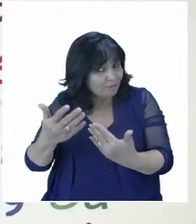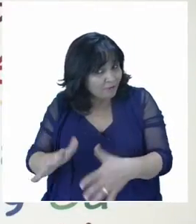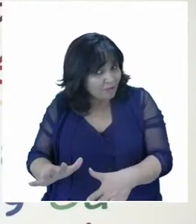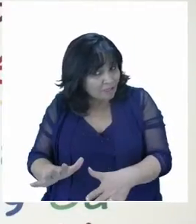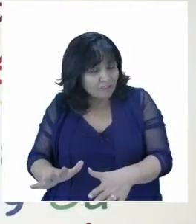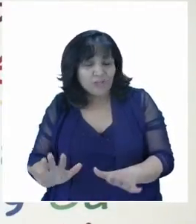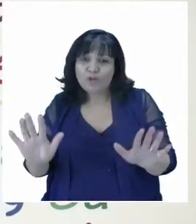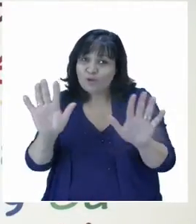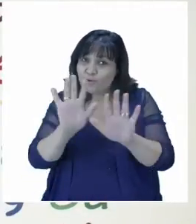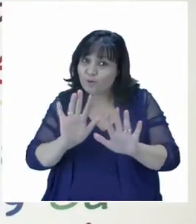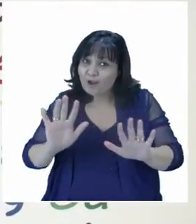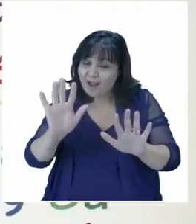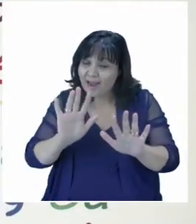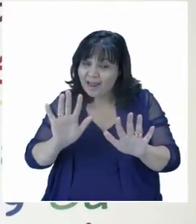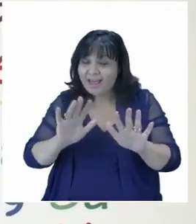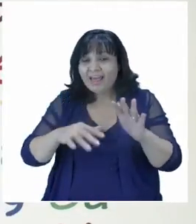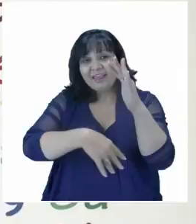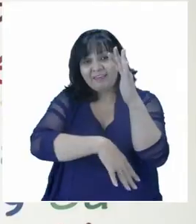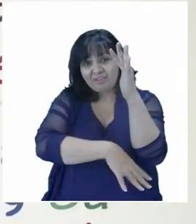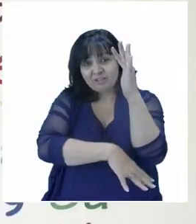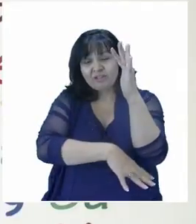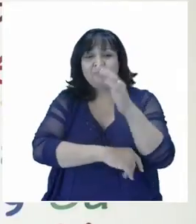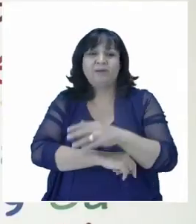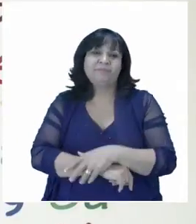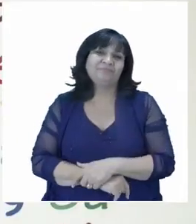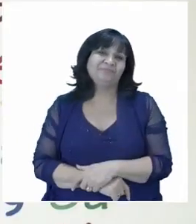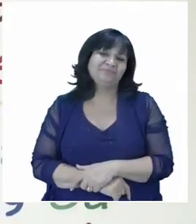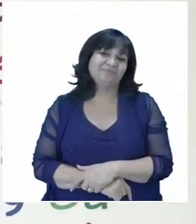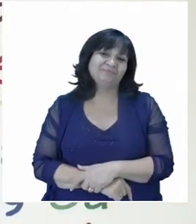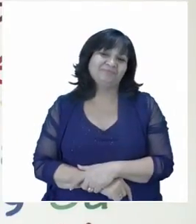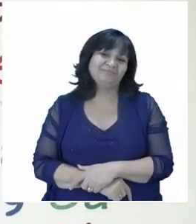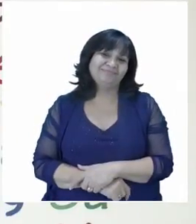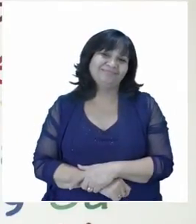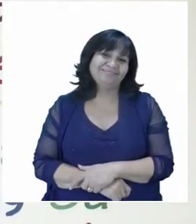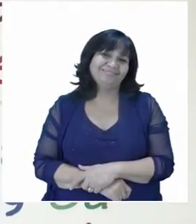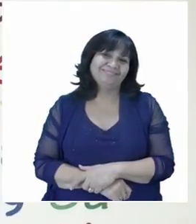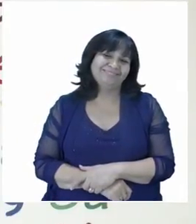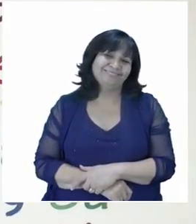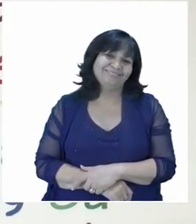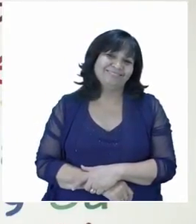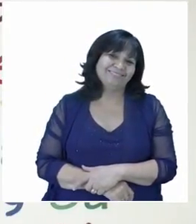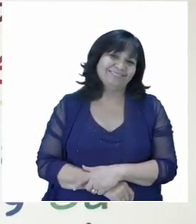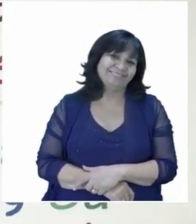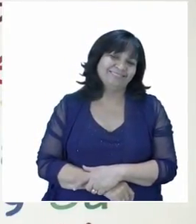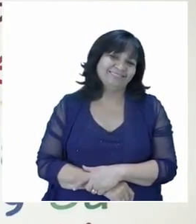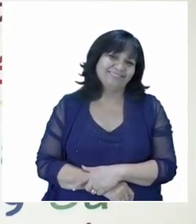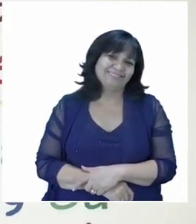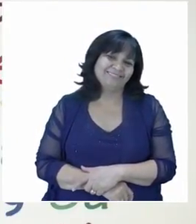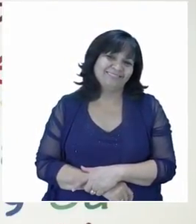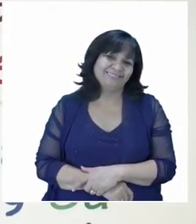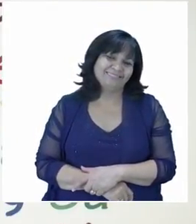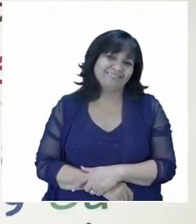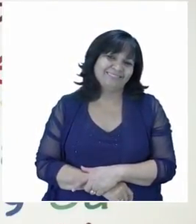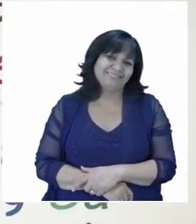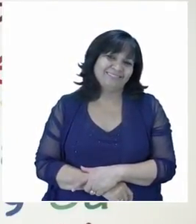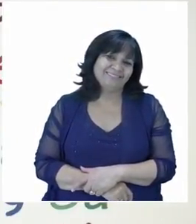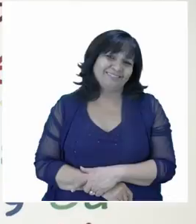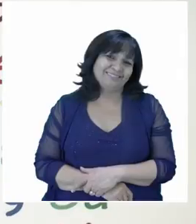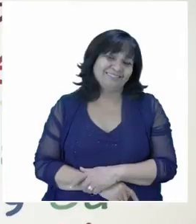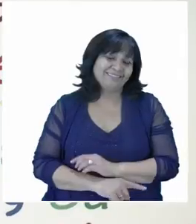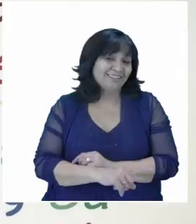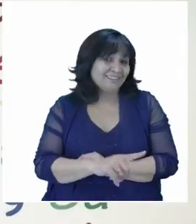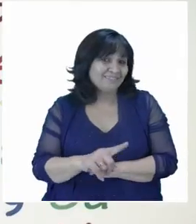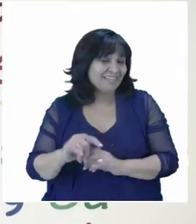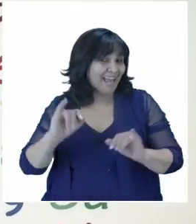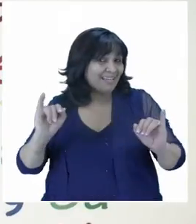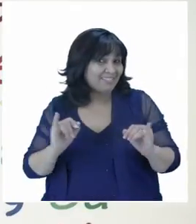so that the bunny can have a delicious meal. Have fun, and I will see you just